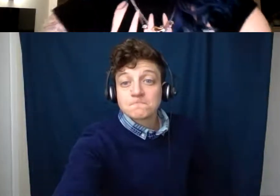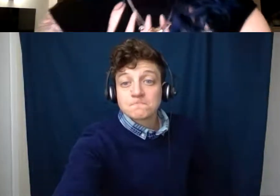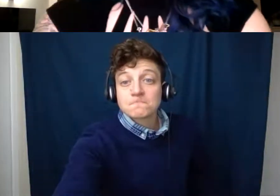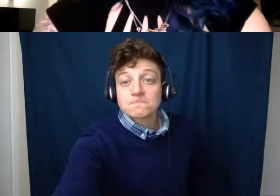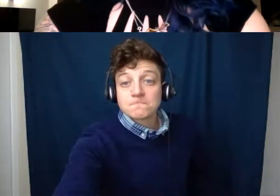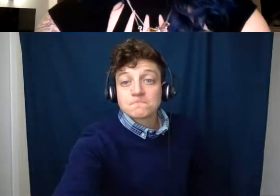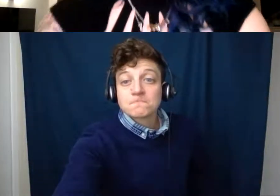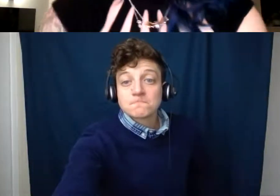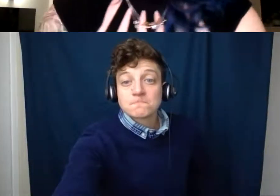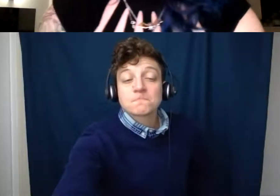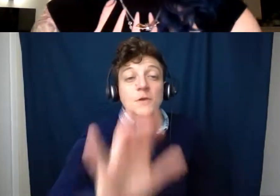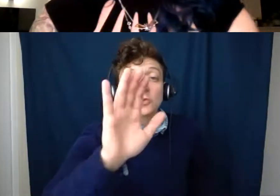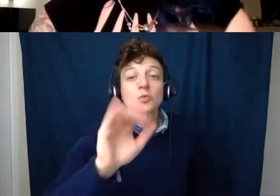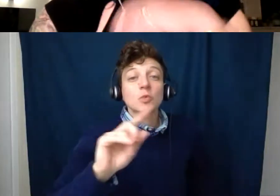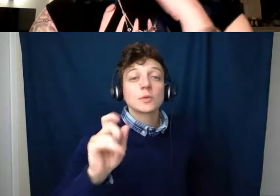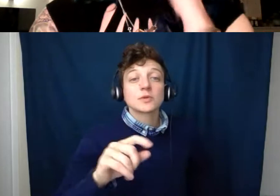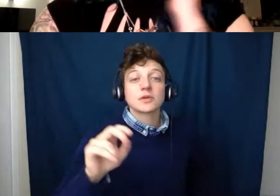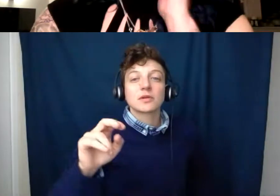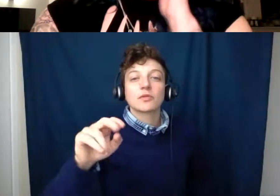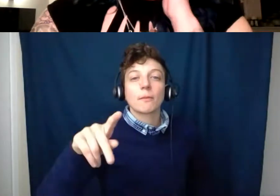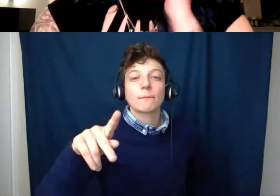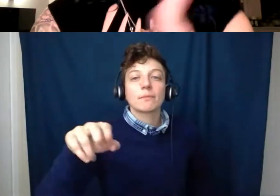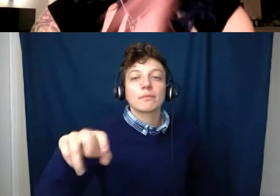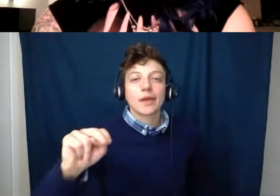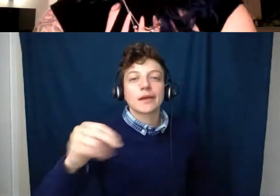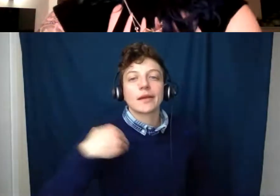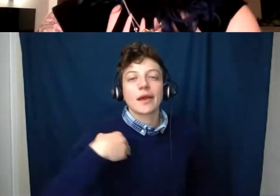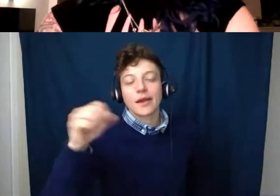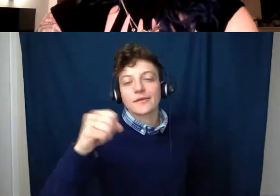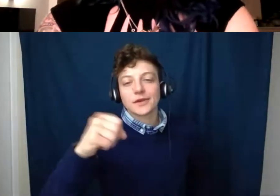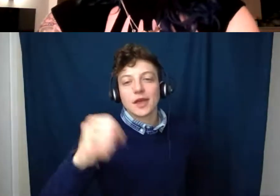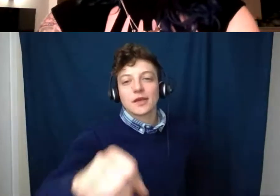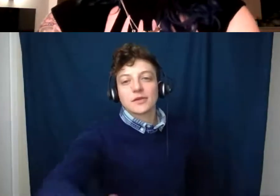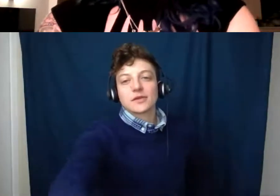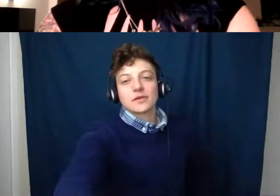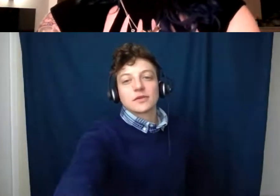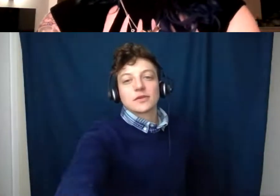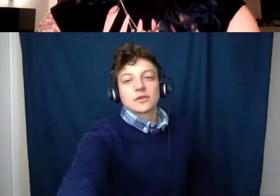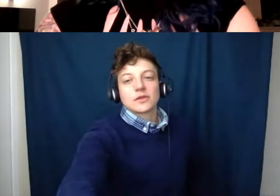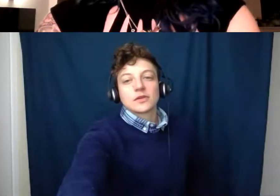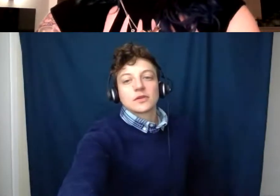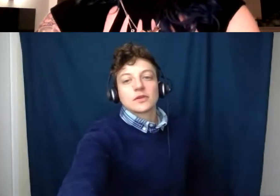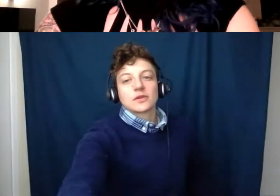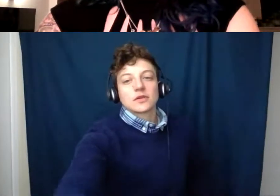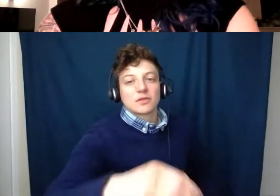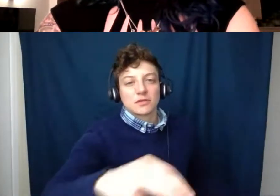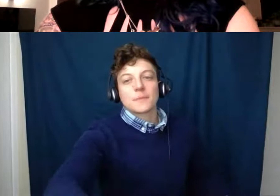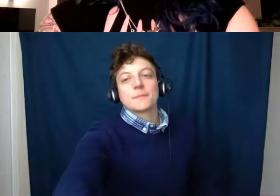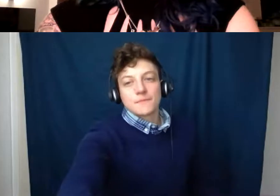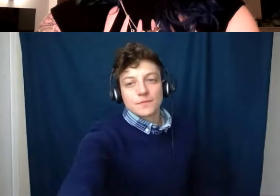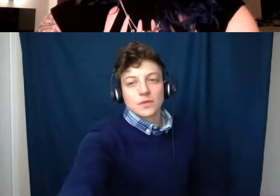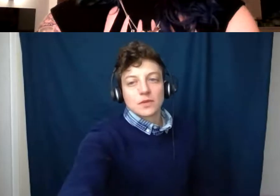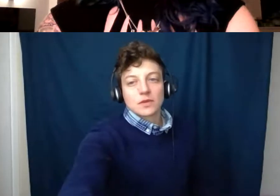have a Good Samaritan law. So meaning that in theory, if you, call